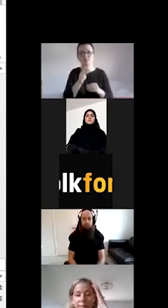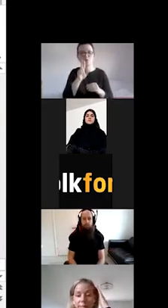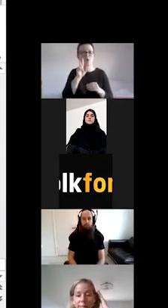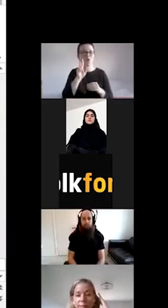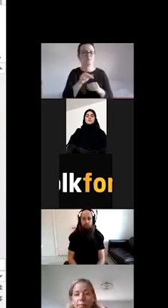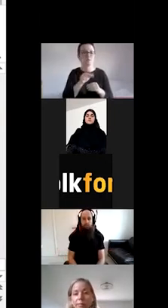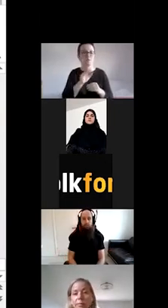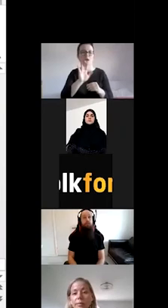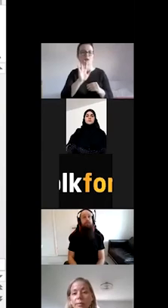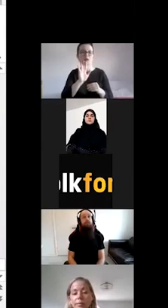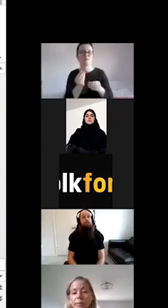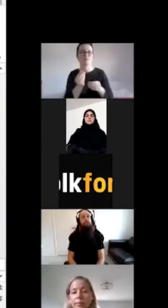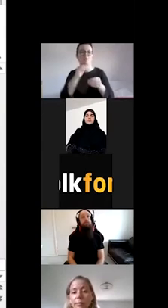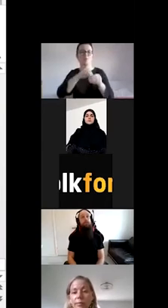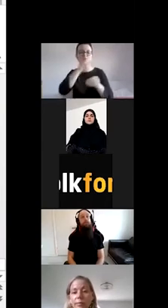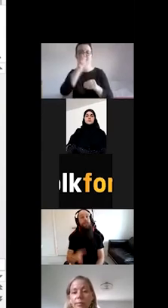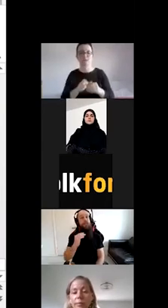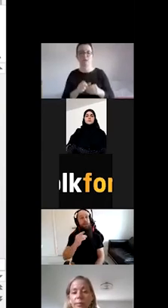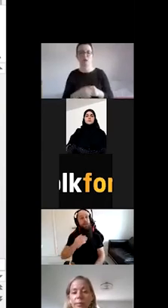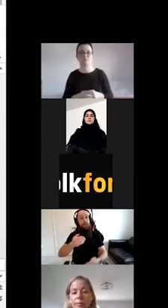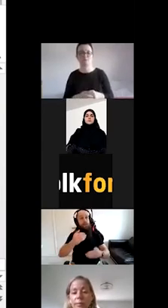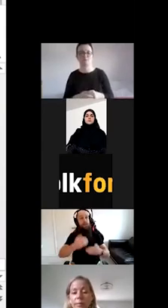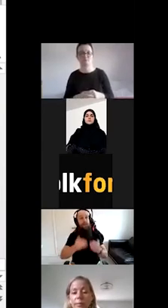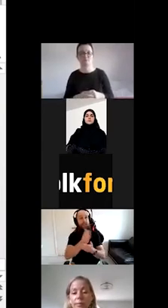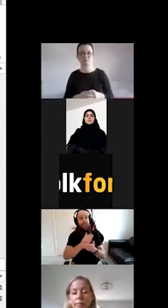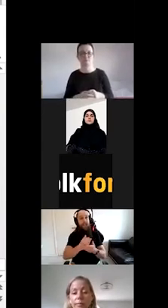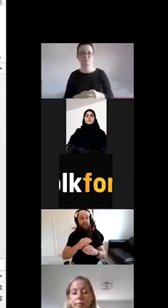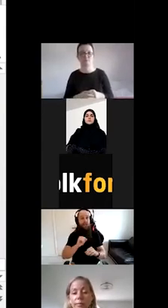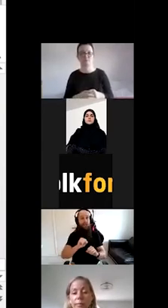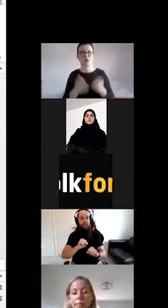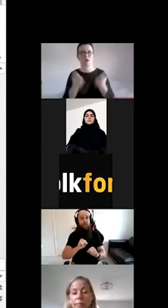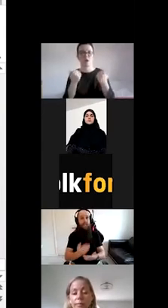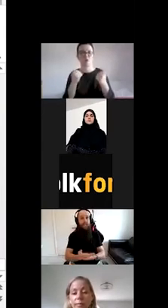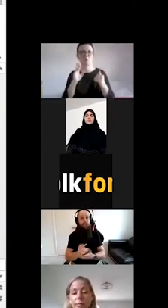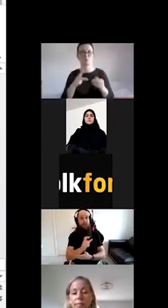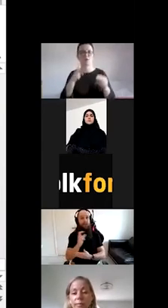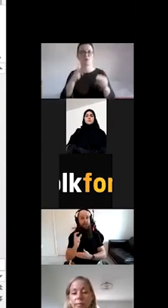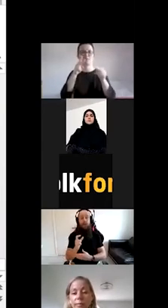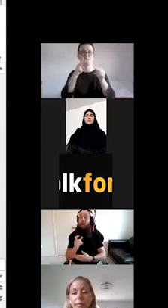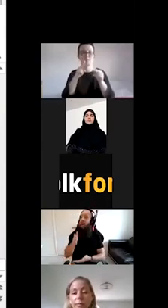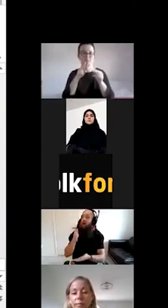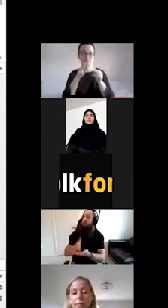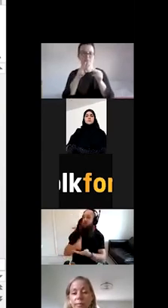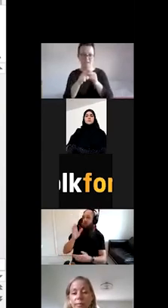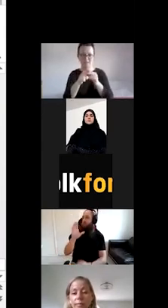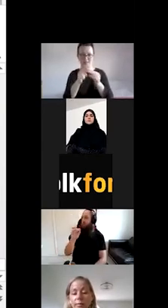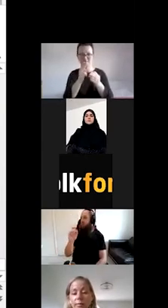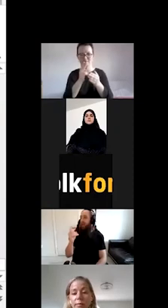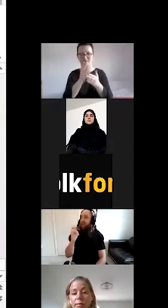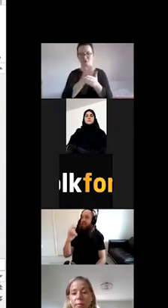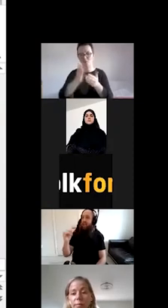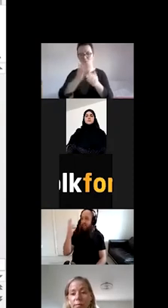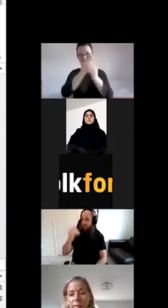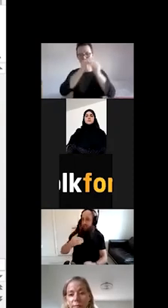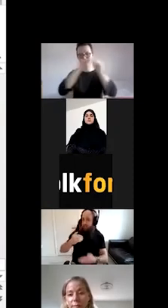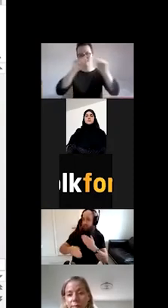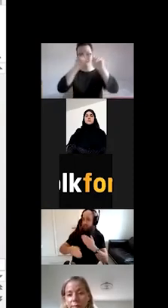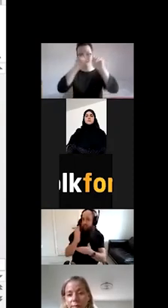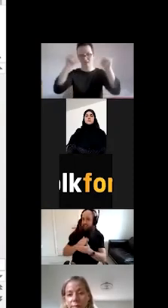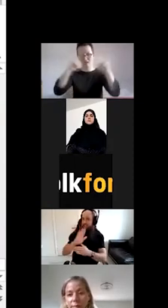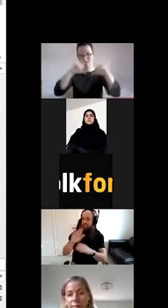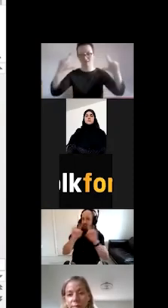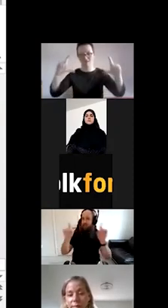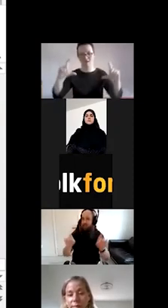Can you stop sharing, please? That would be easier for us. Yes, fantastic. Leila, can you stop sharing your screen? I am